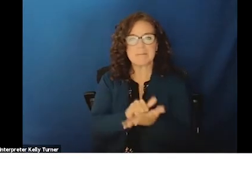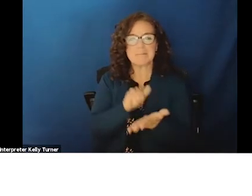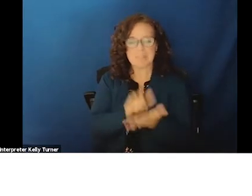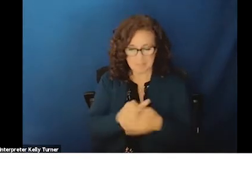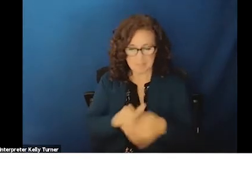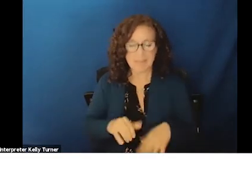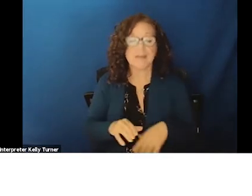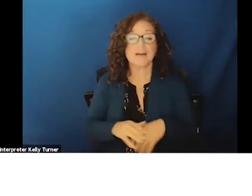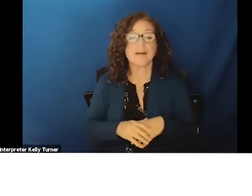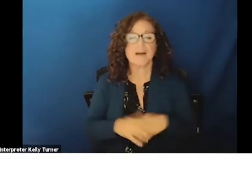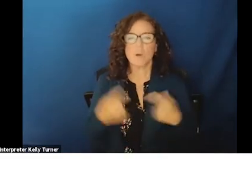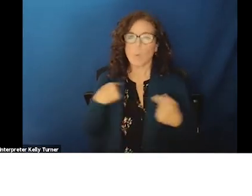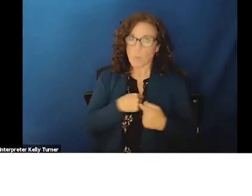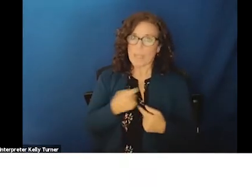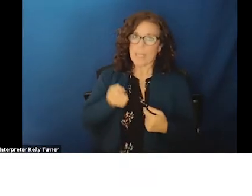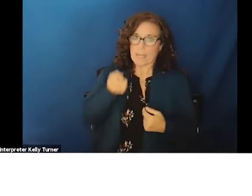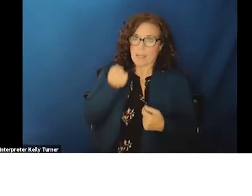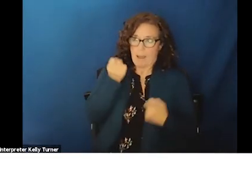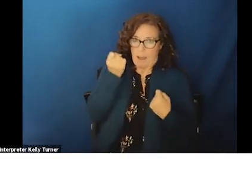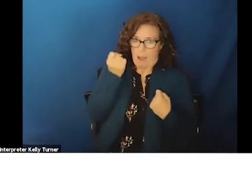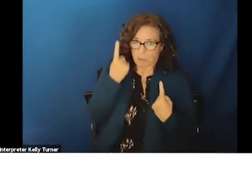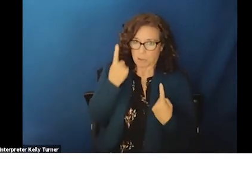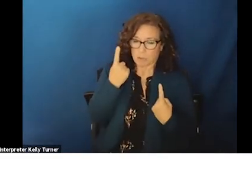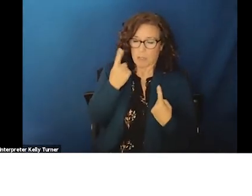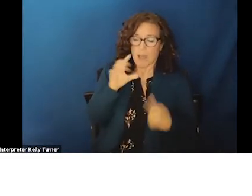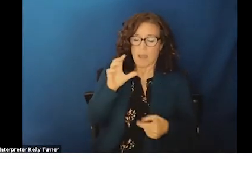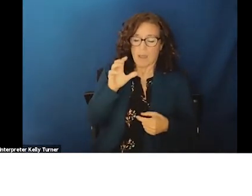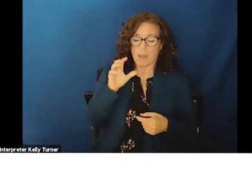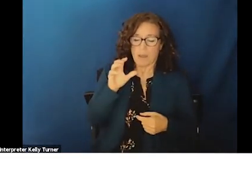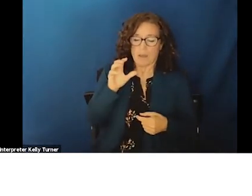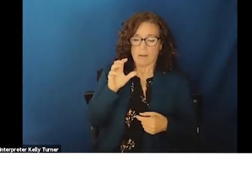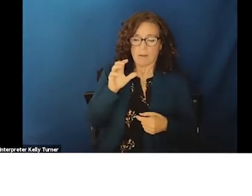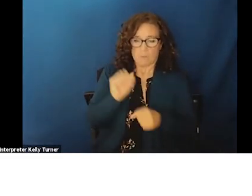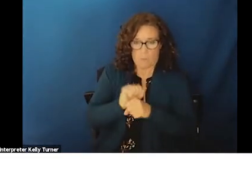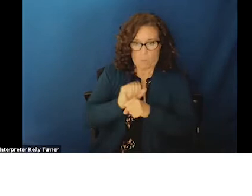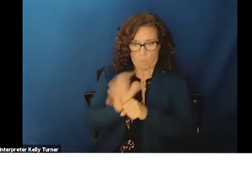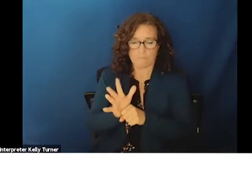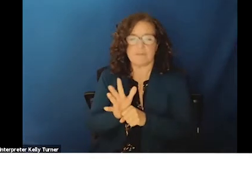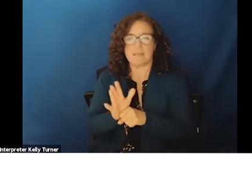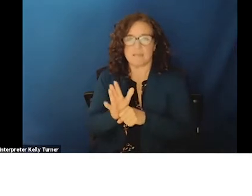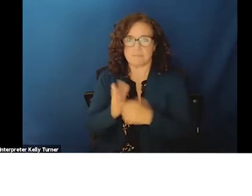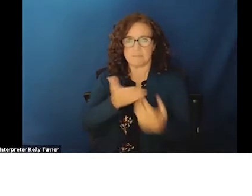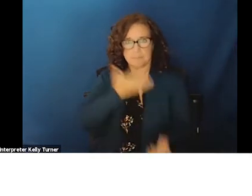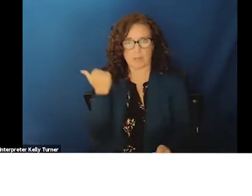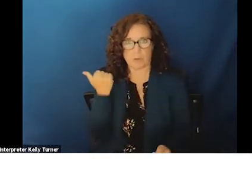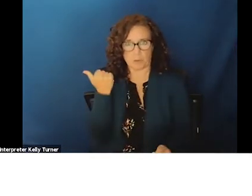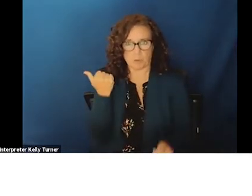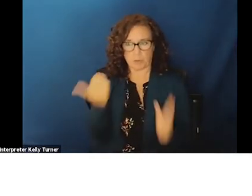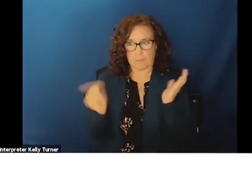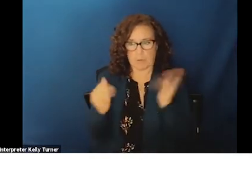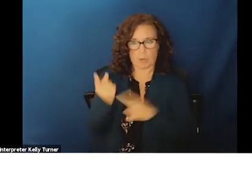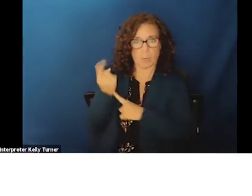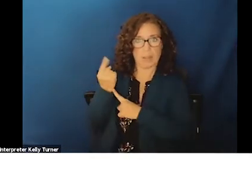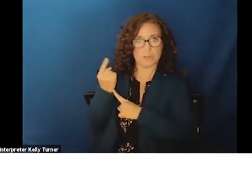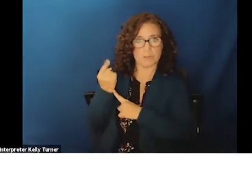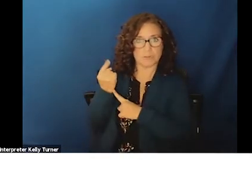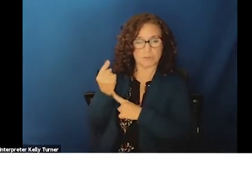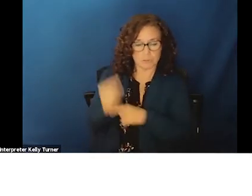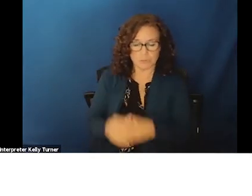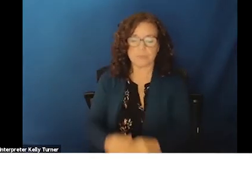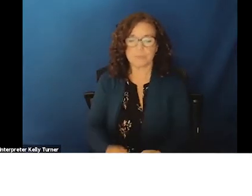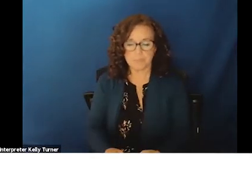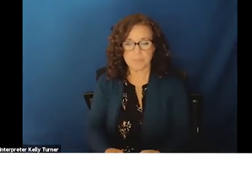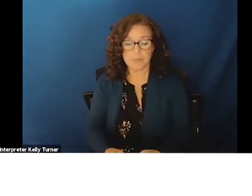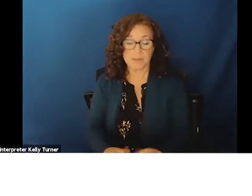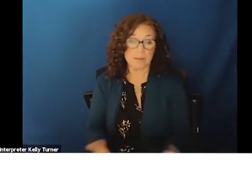COVID now, as compared to a year ago, has greatly increased. Thanks to both our